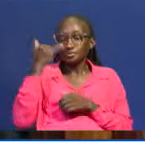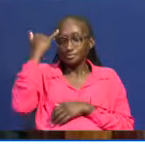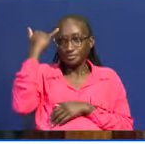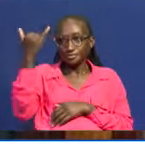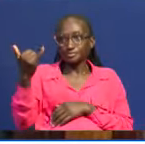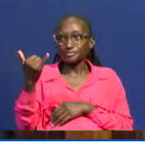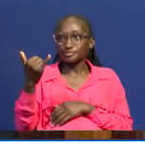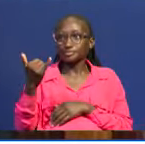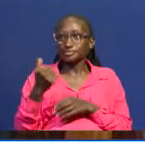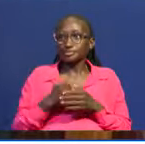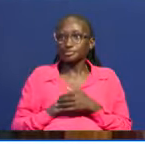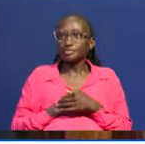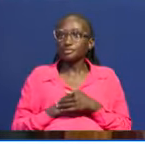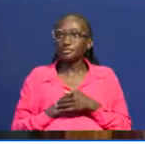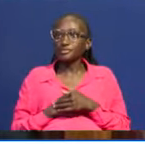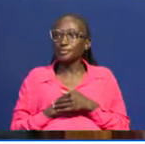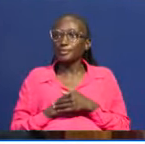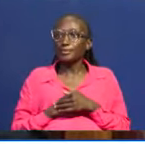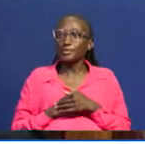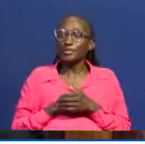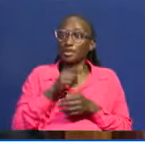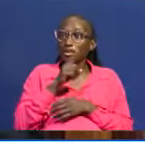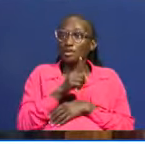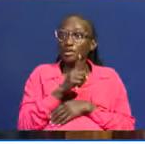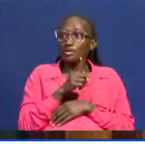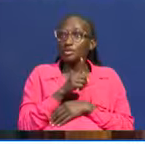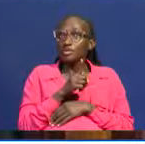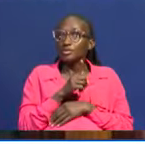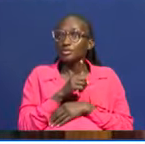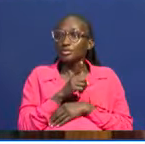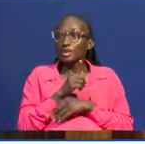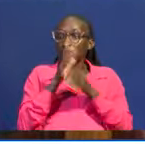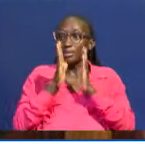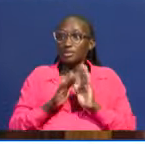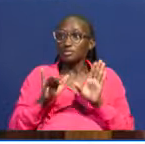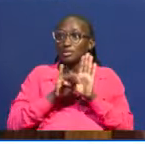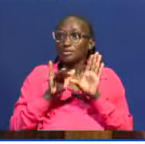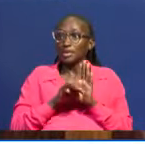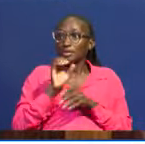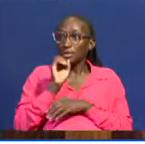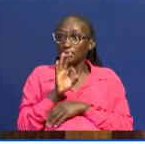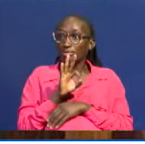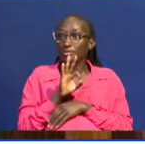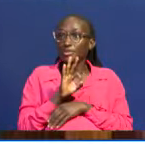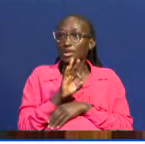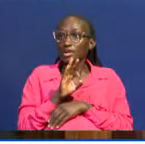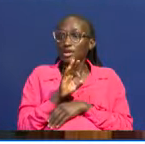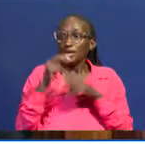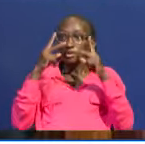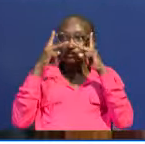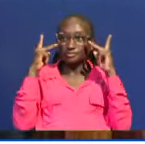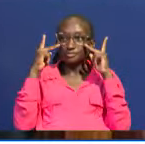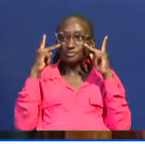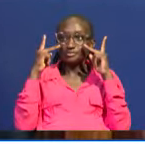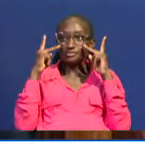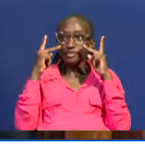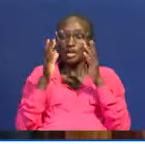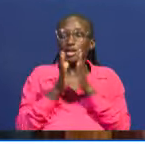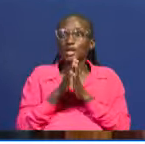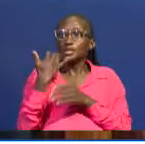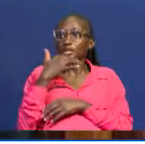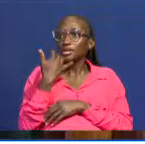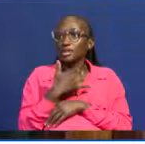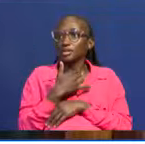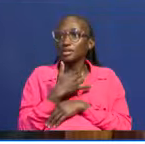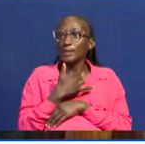imagine, and I do not want to imagine that, somebody was a member of Al-Shabaab, and the Deputy President,